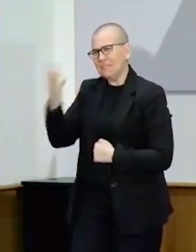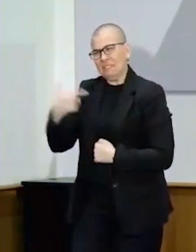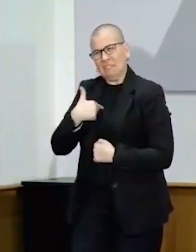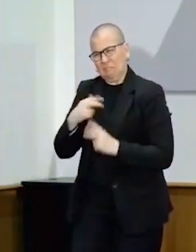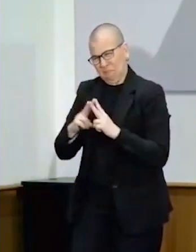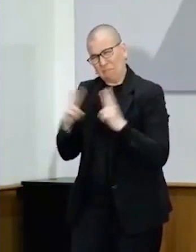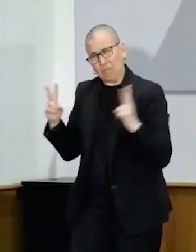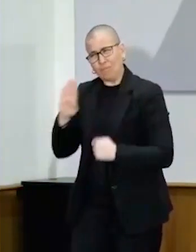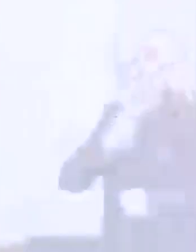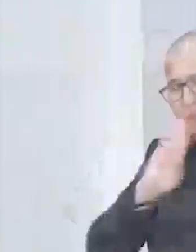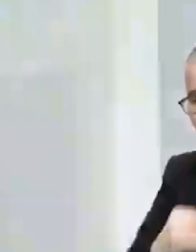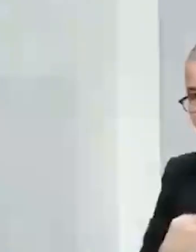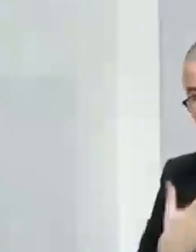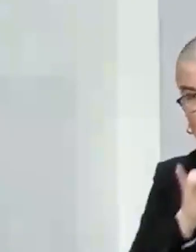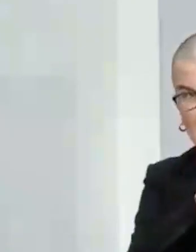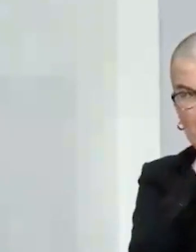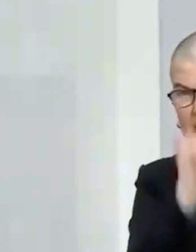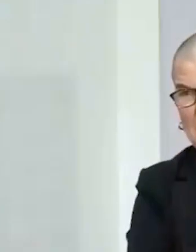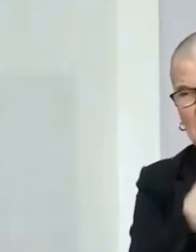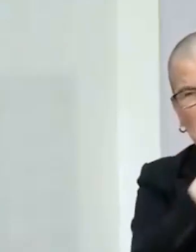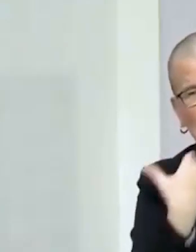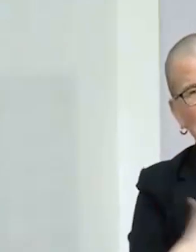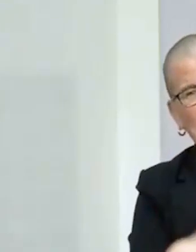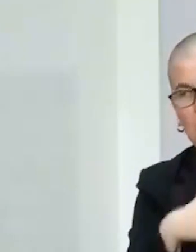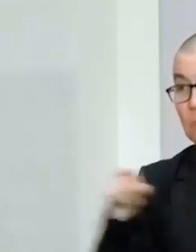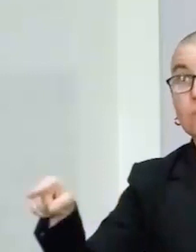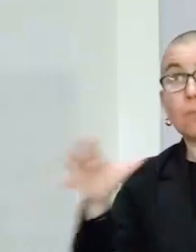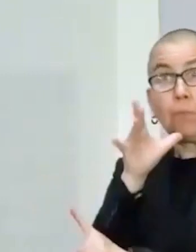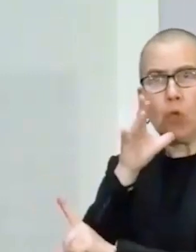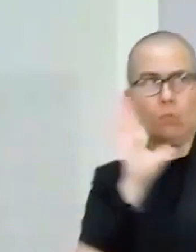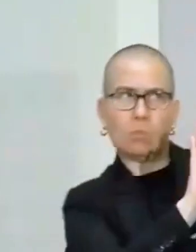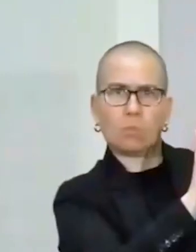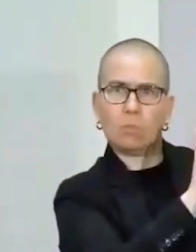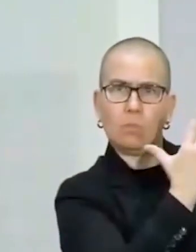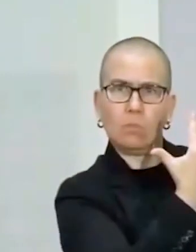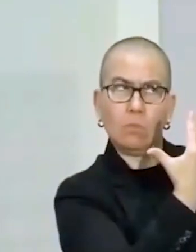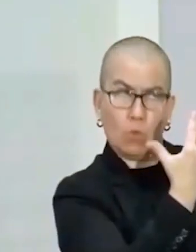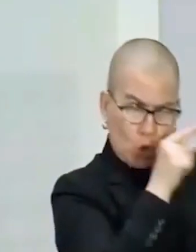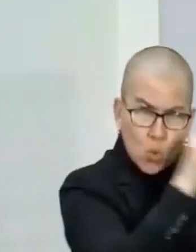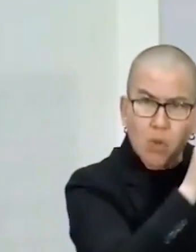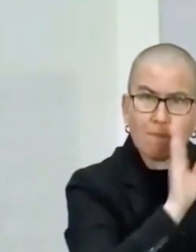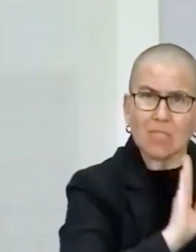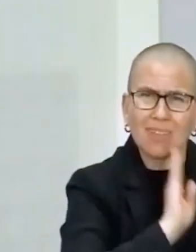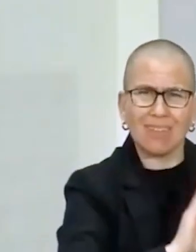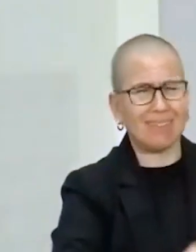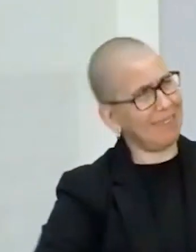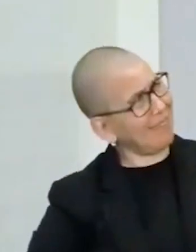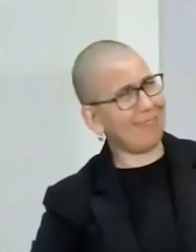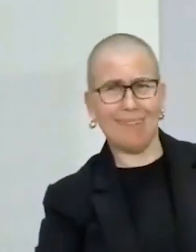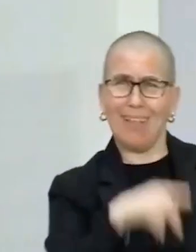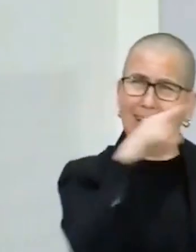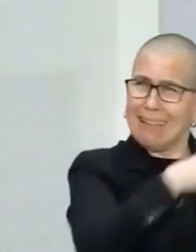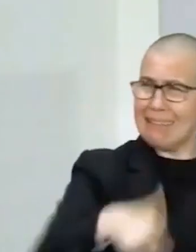find consensus to get stuff done. And she said, wait a minute. She said, you're frustrated? She said, you're the governor of the damn state. Think how frustrated I am. What